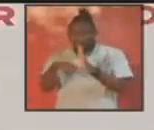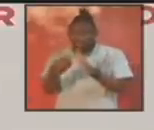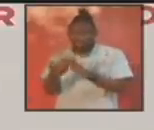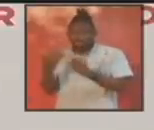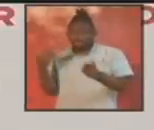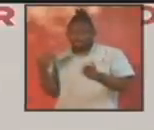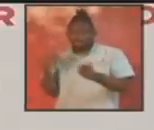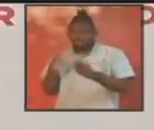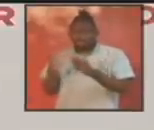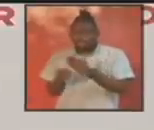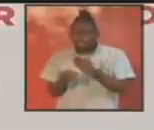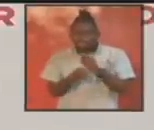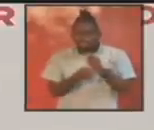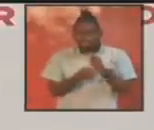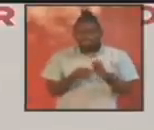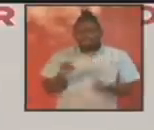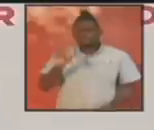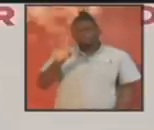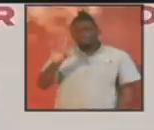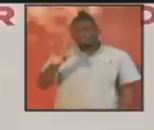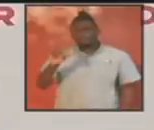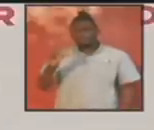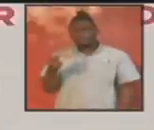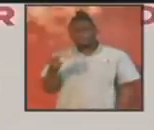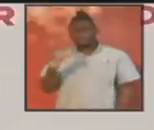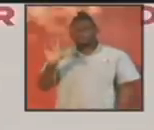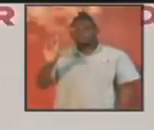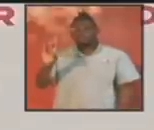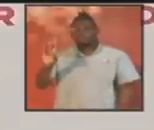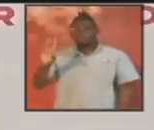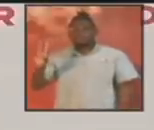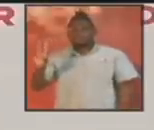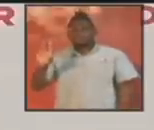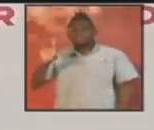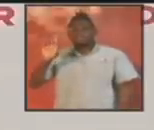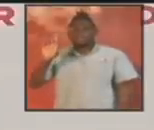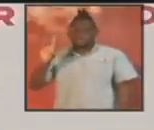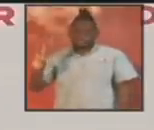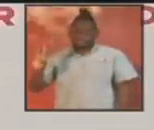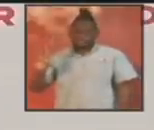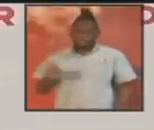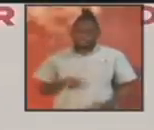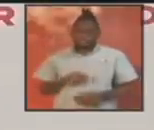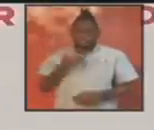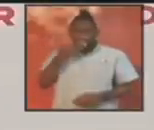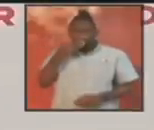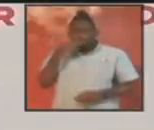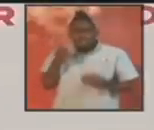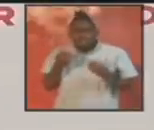to 7,686, with a total number of recovered patients standing at